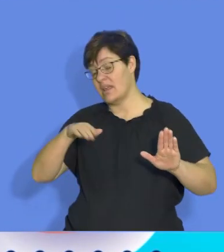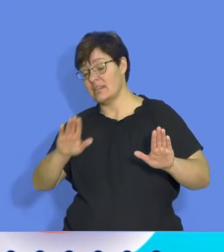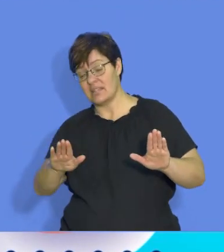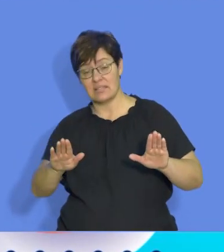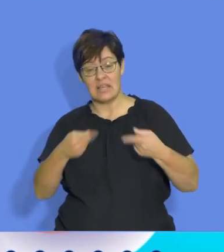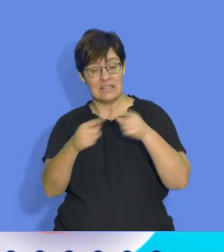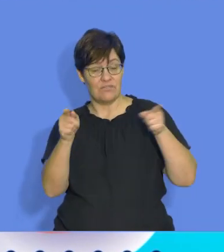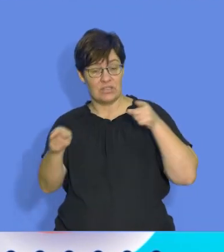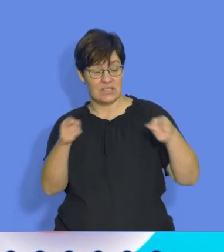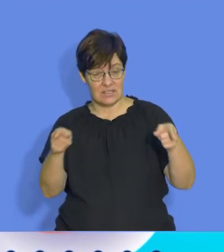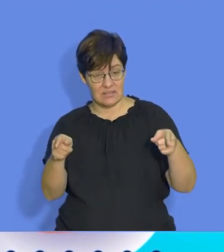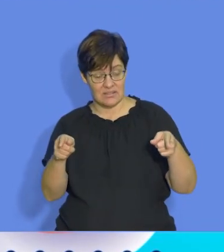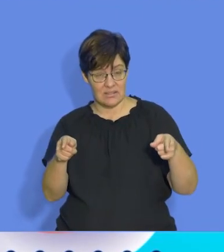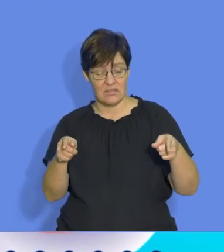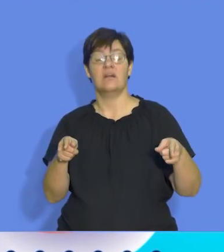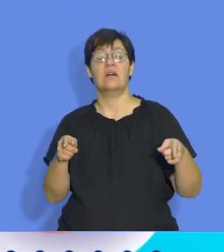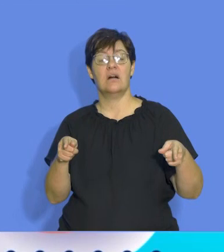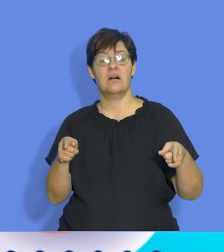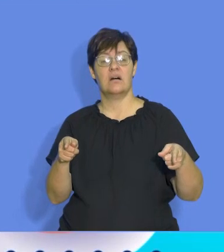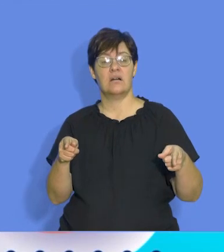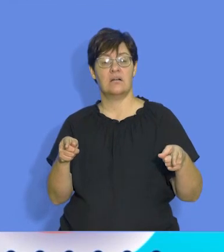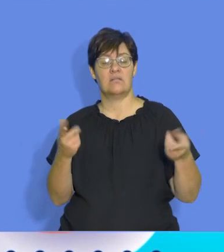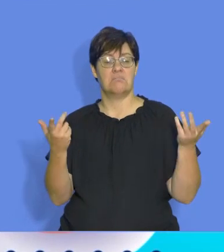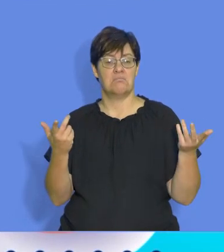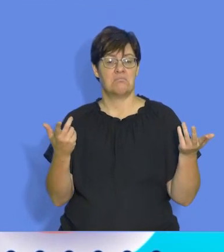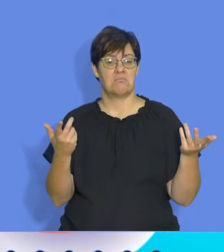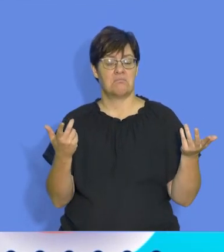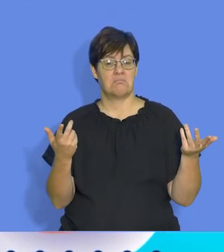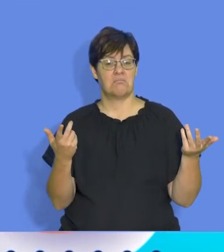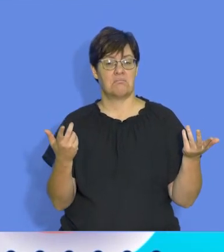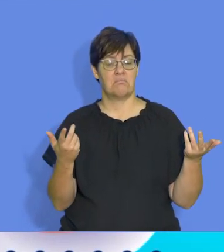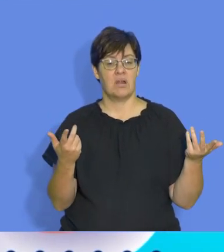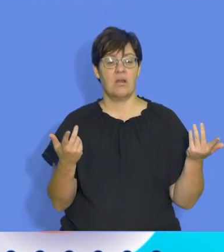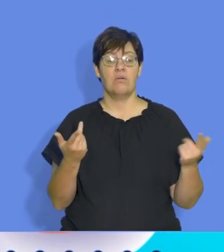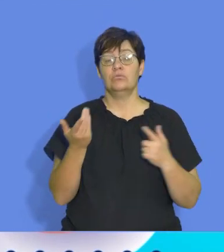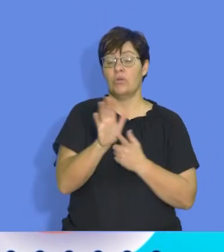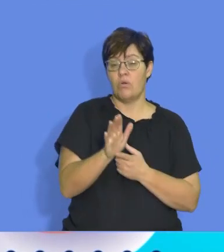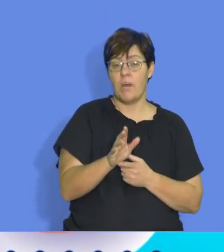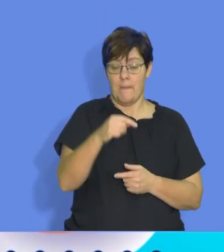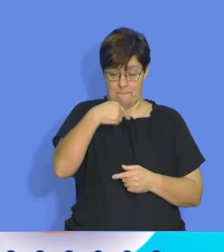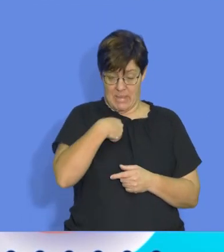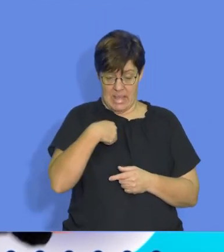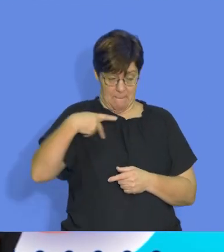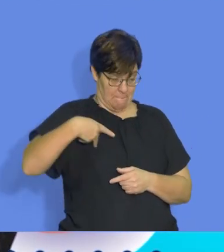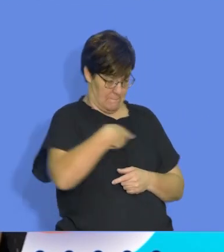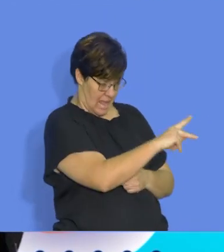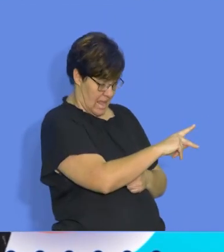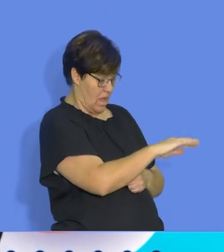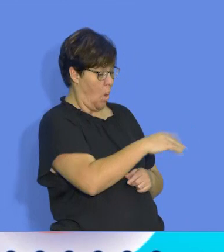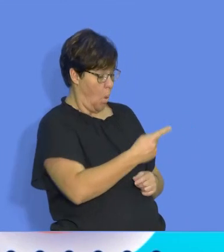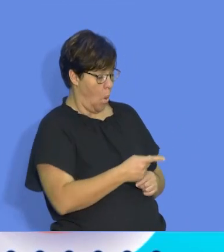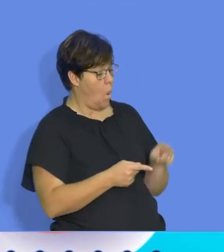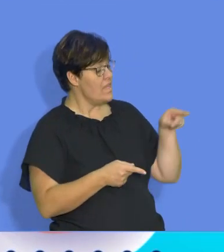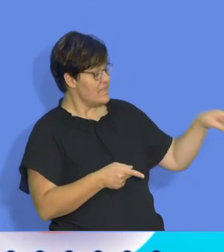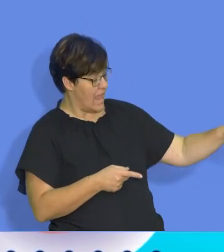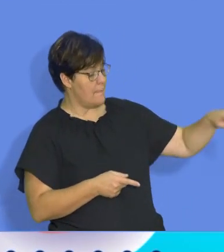output VAT is now what is it either shows you whether you owe SARS money or whether they owe